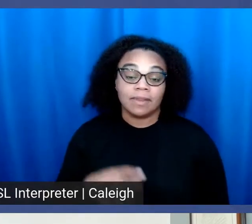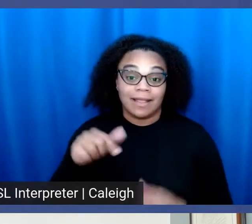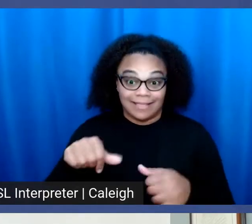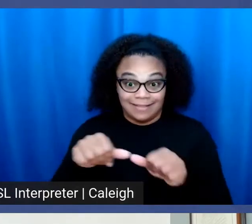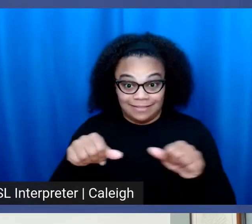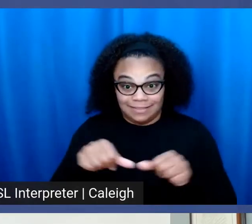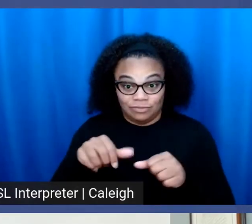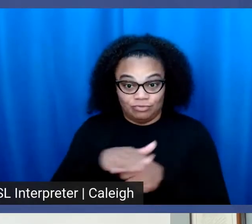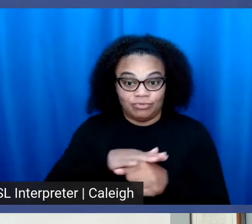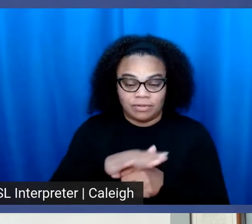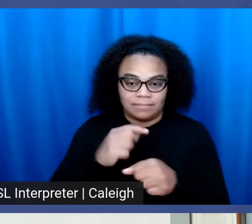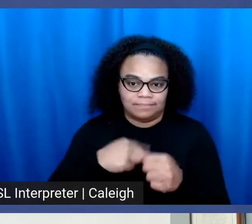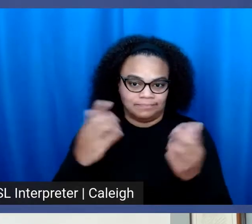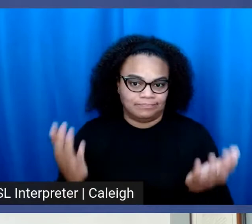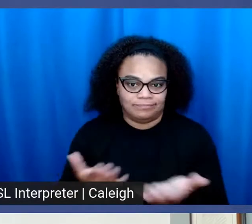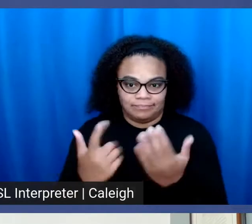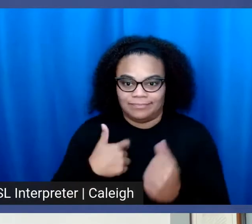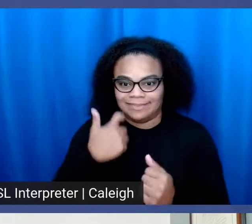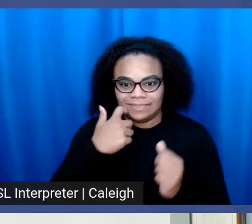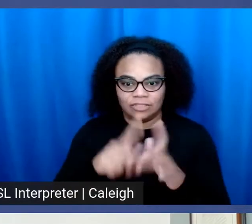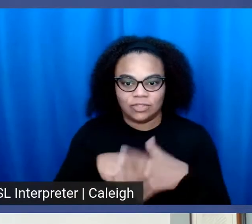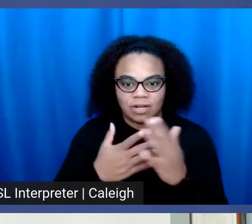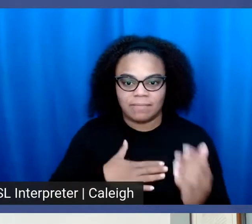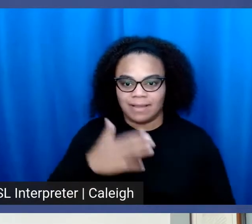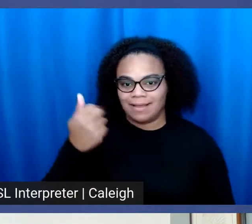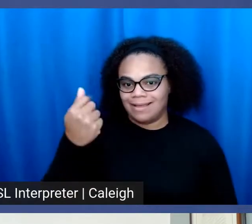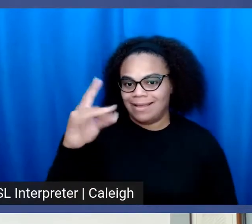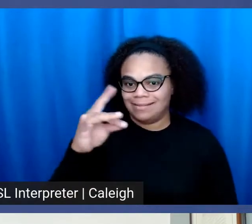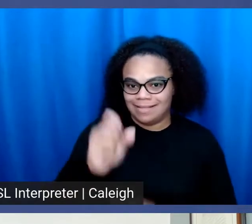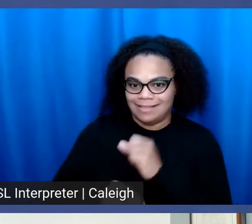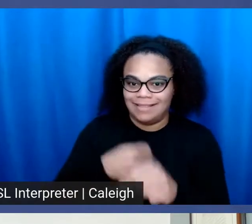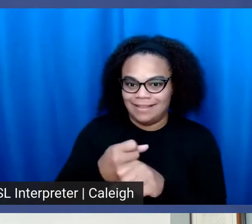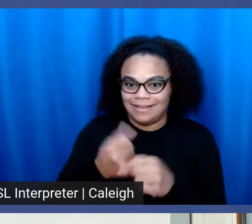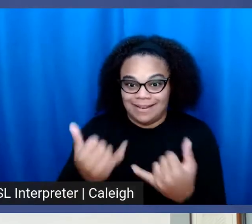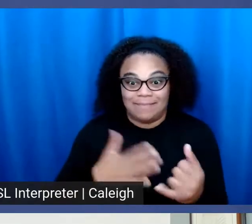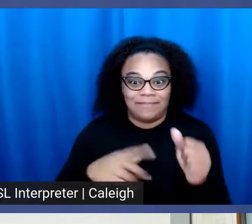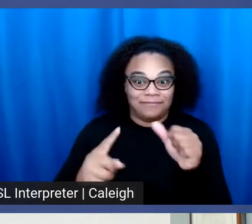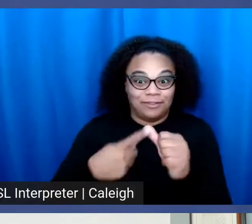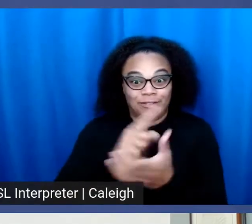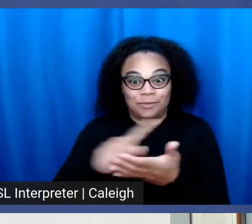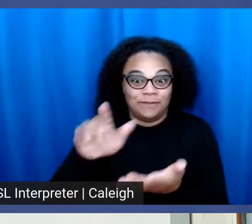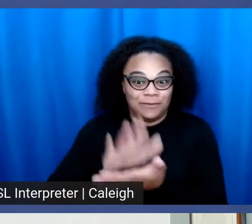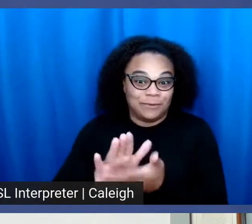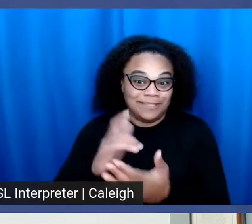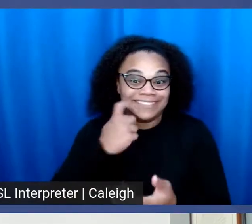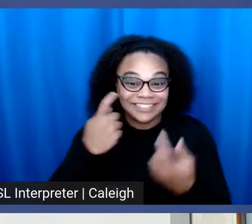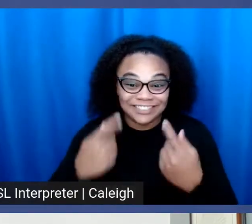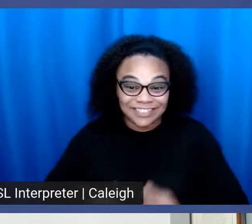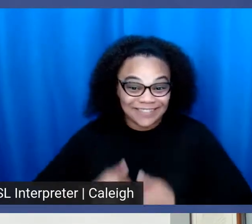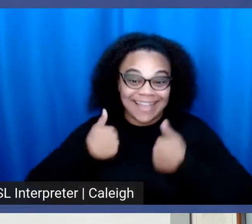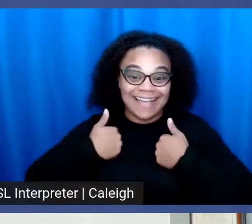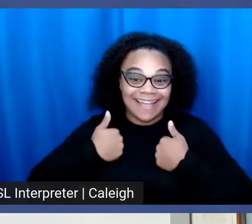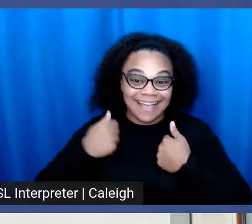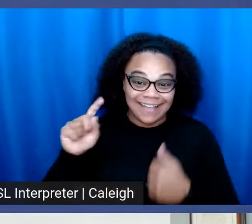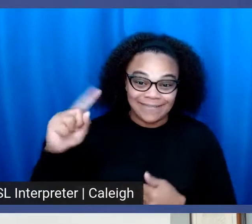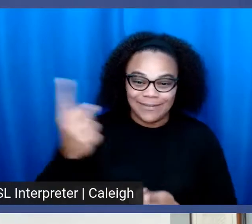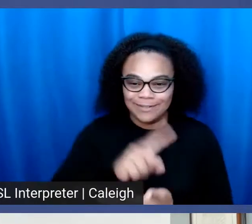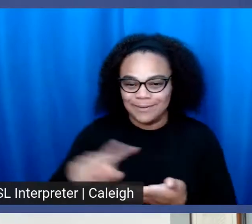I've been here, I've just started my 18th year. This is my first week of school. I just survived my first week of school.